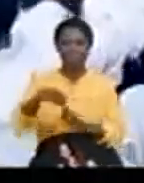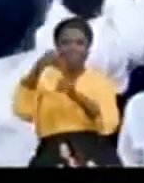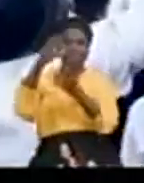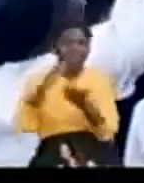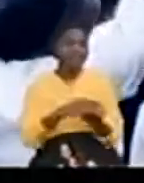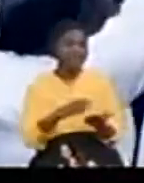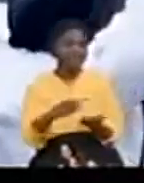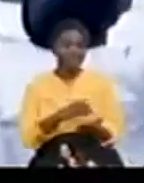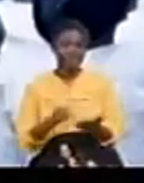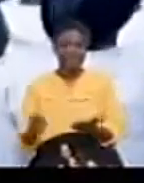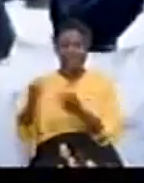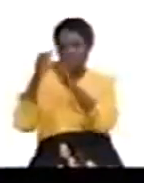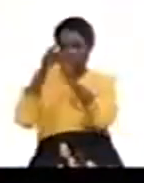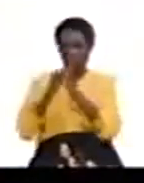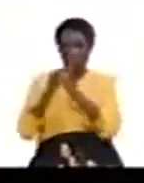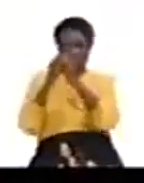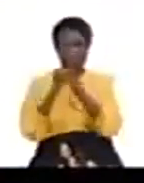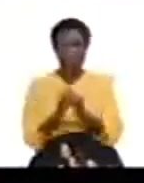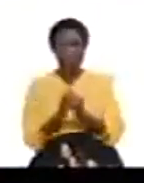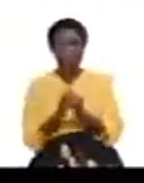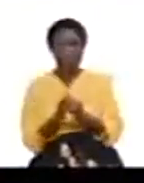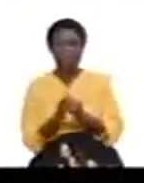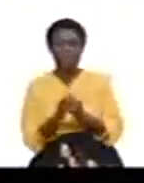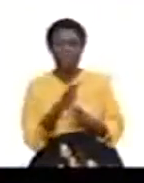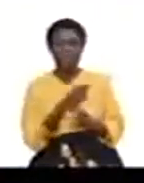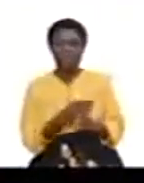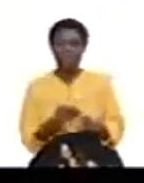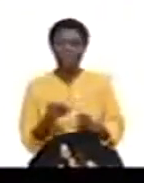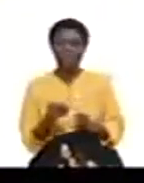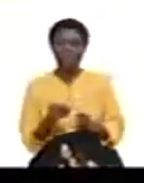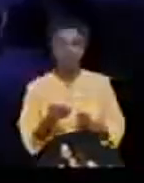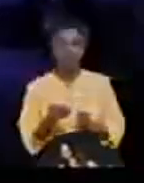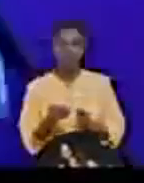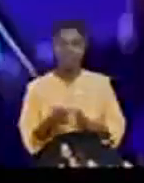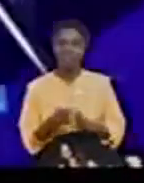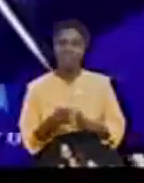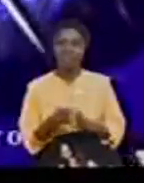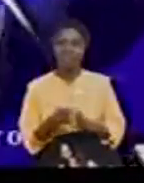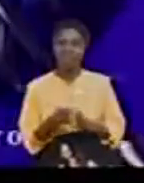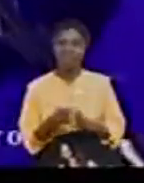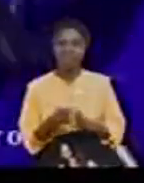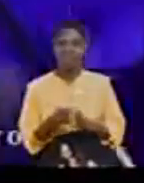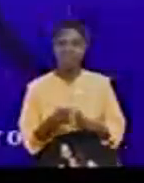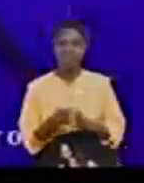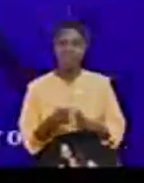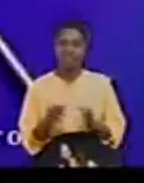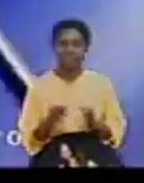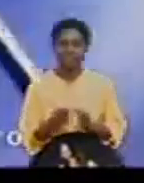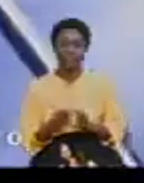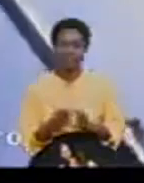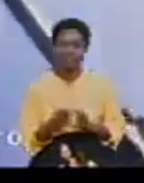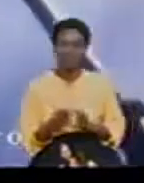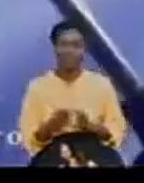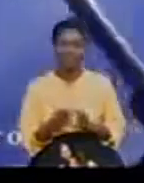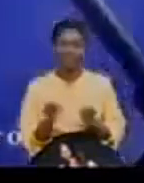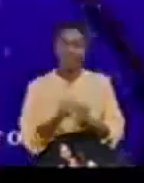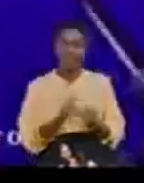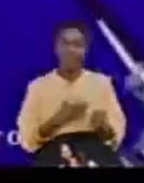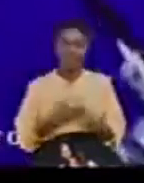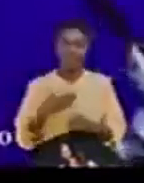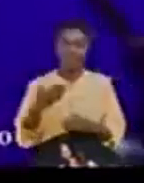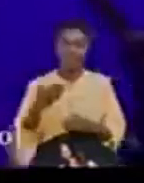worship will be led by world-renowned worship leader Corey Verse. Oh, you transform everything I give